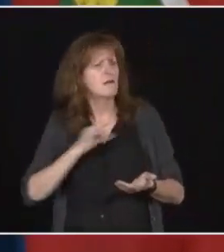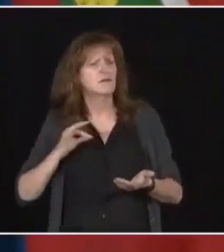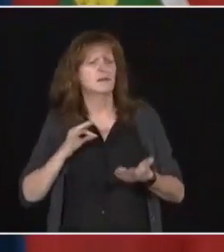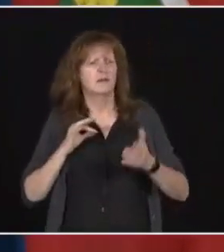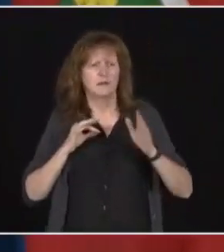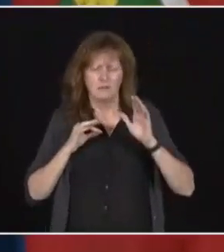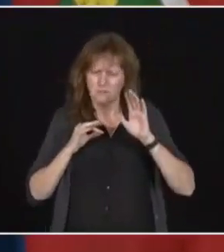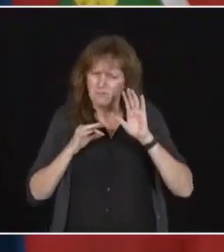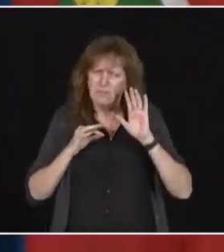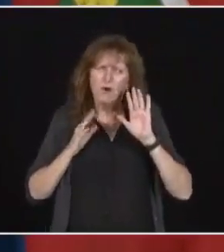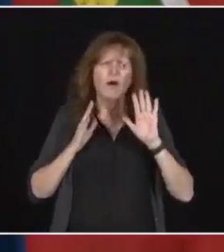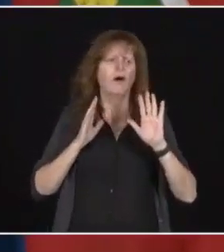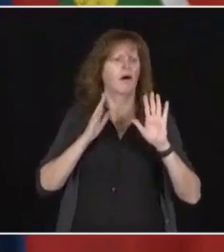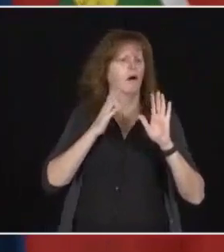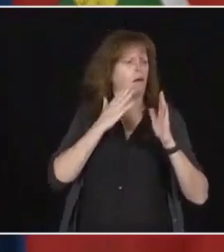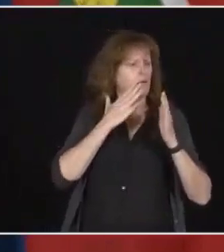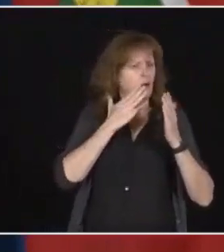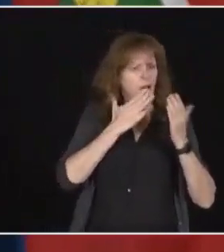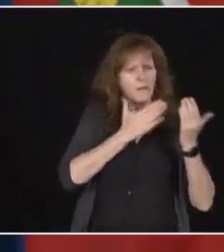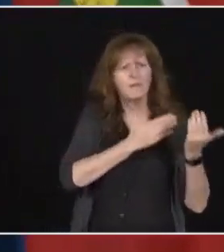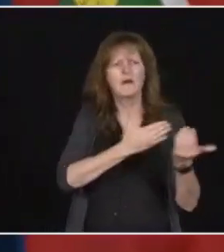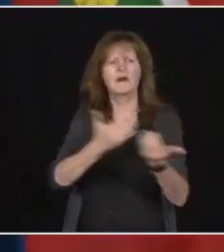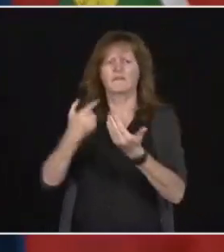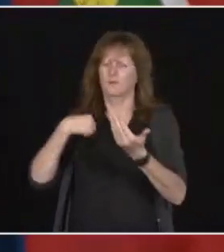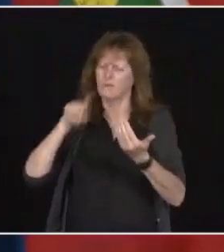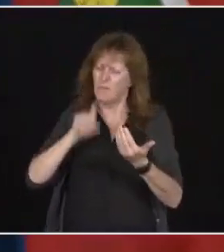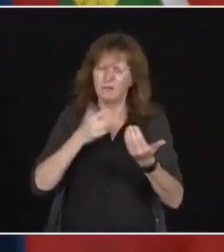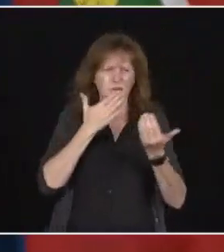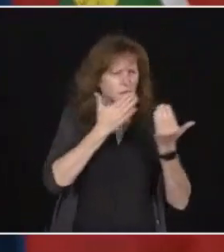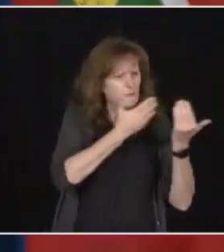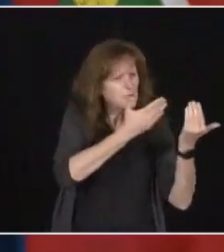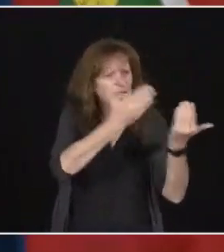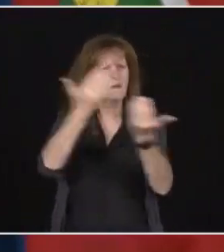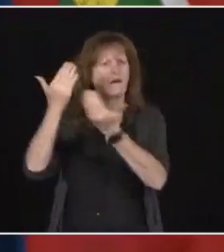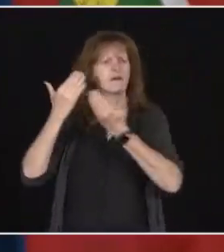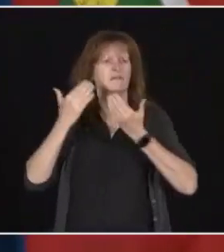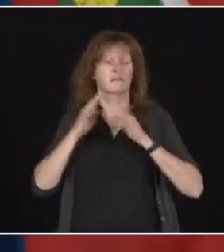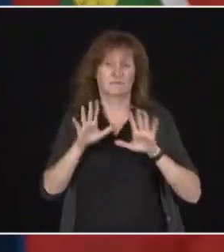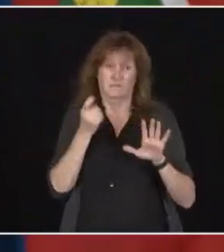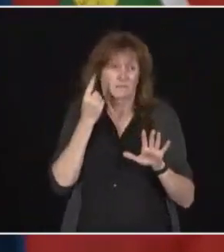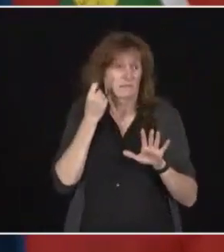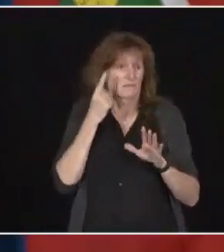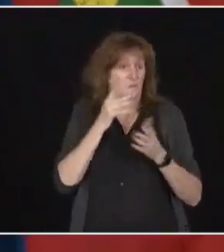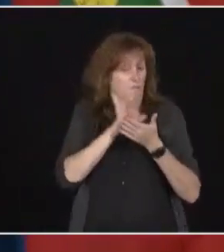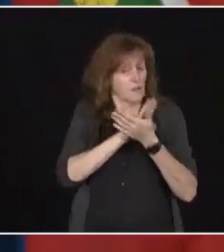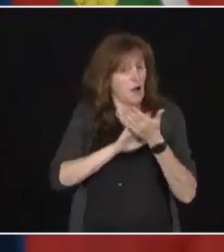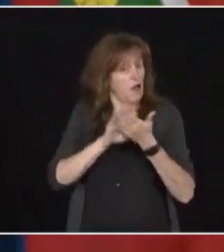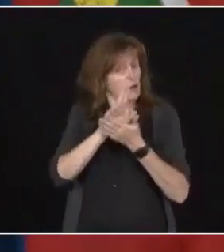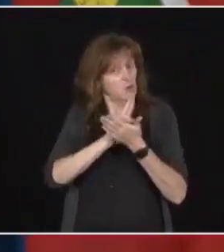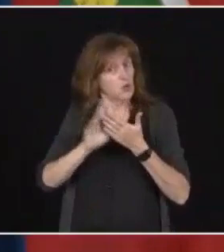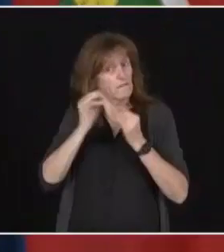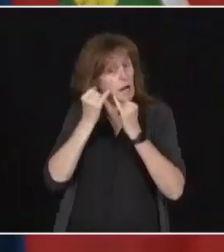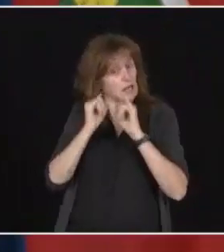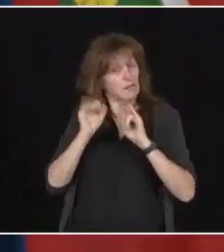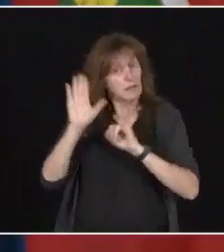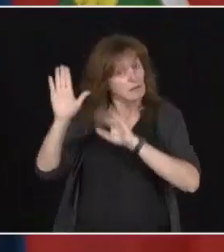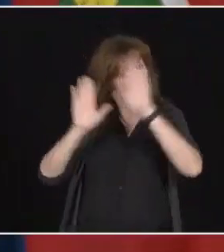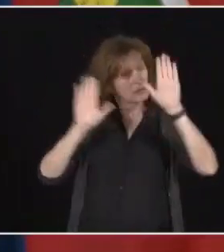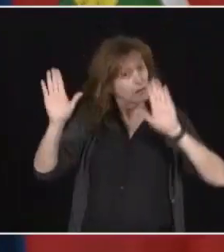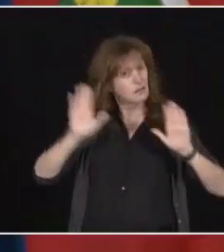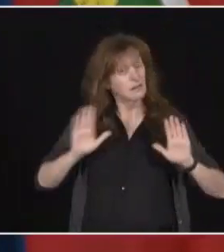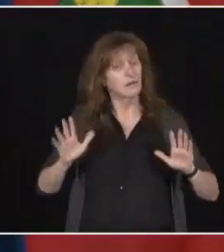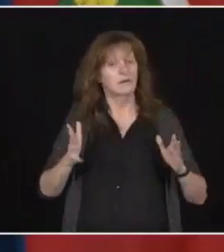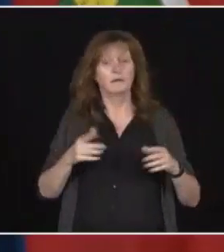done. Our institutions are autonomous, and what we will commit to doing is what we've continued to do from the